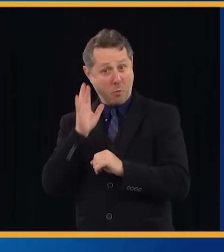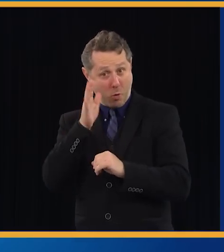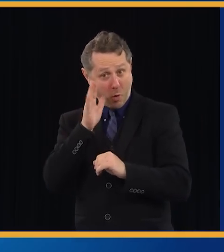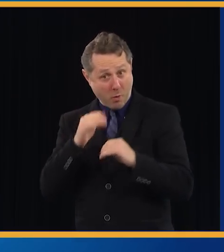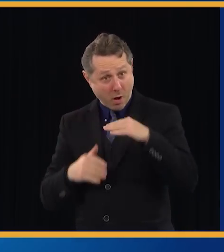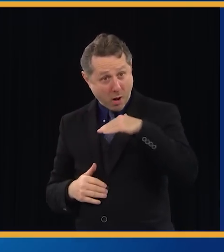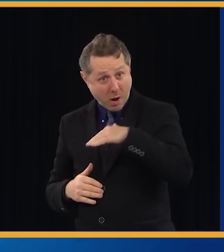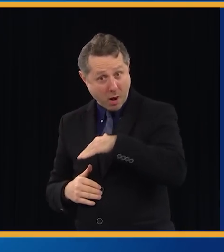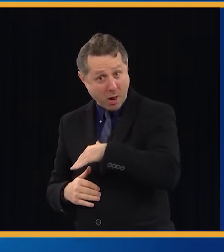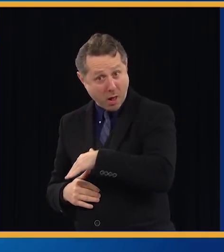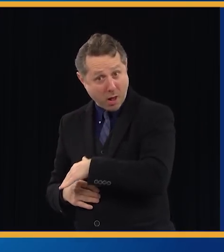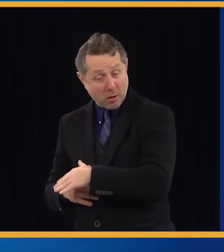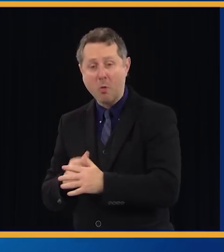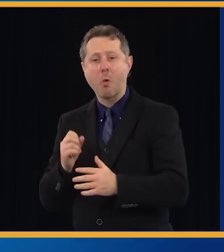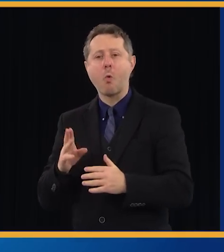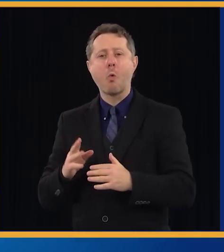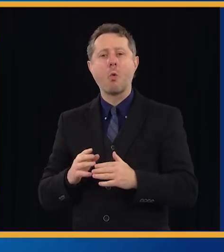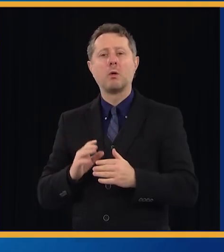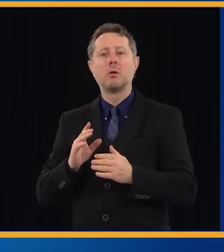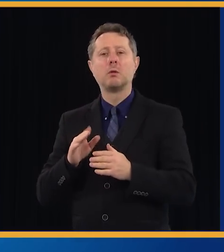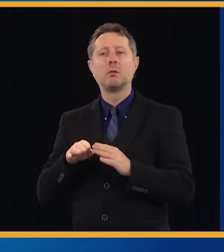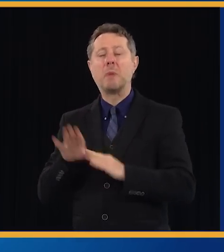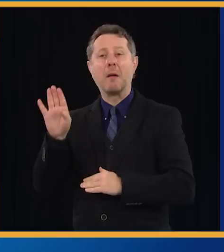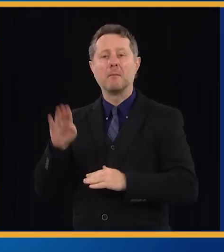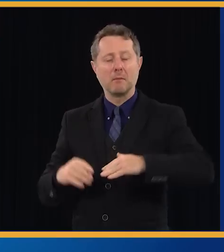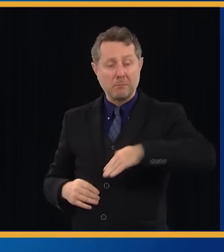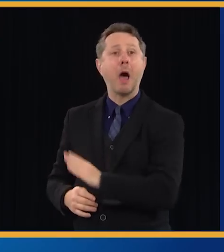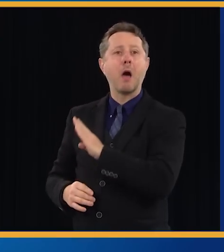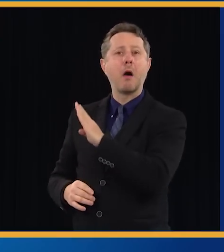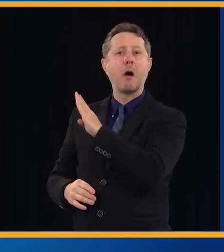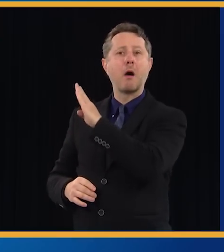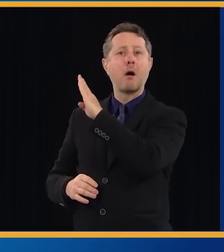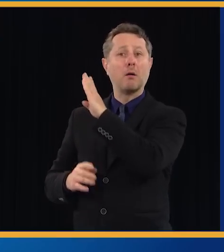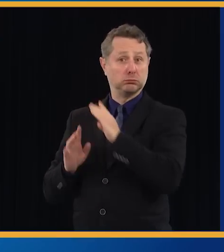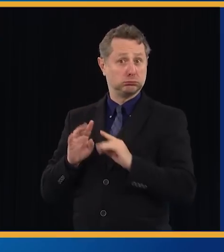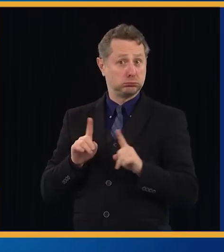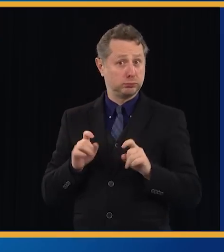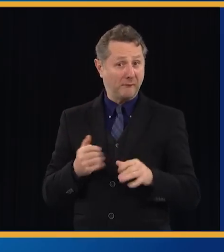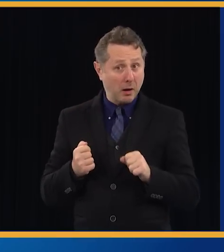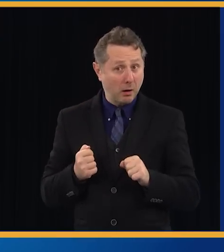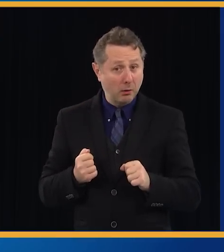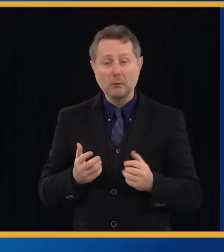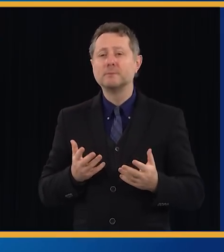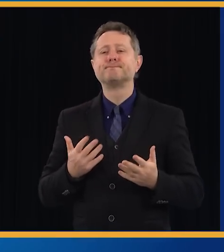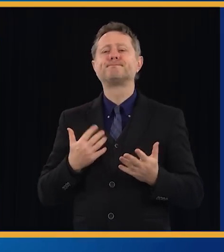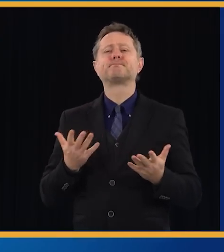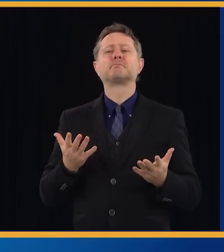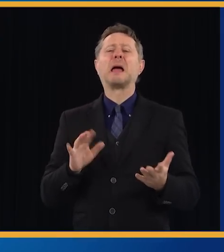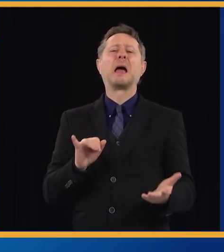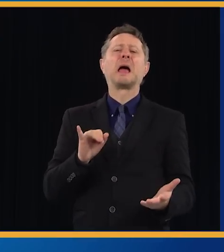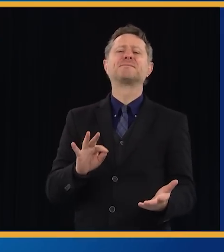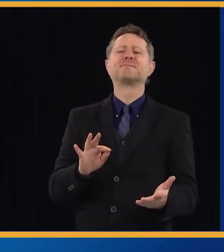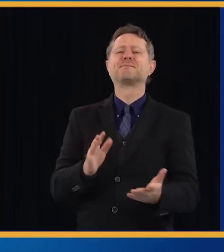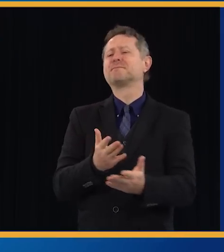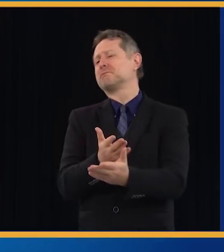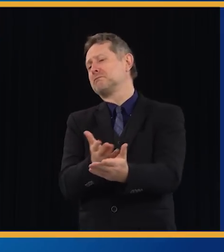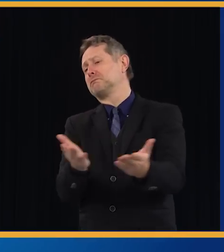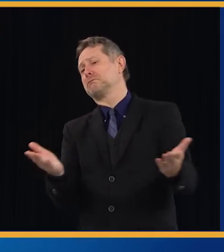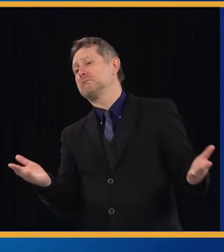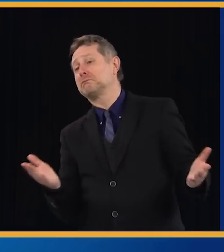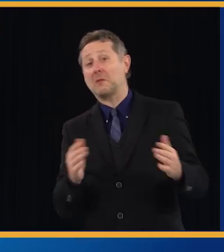do they pop back up? If they continue to trend down, how fast is